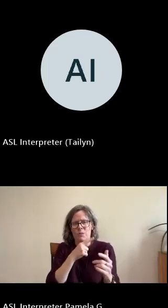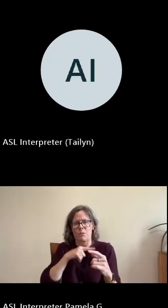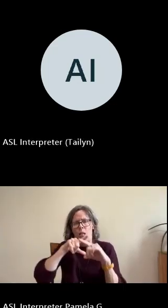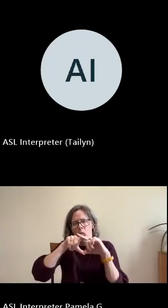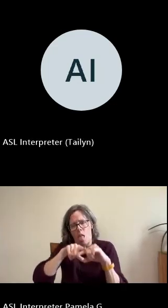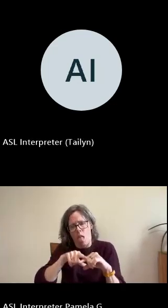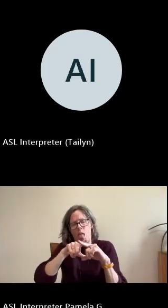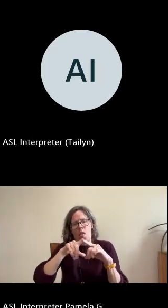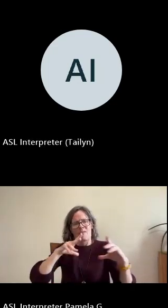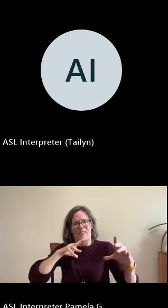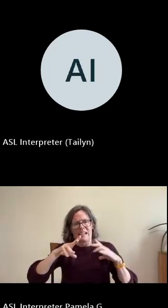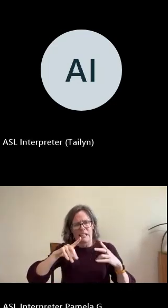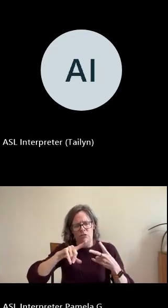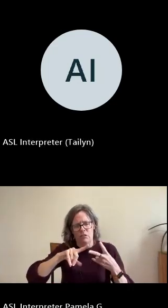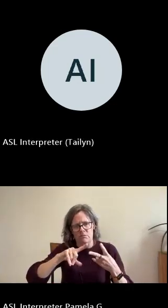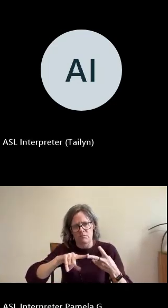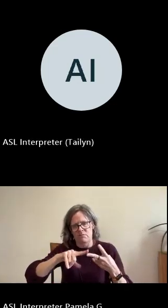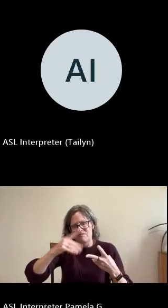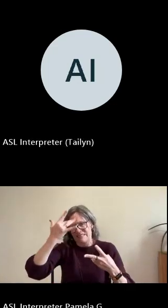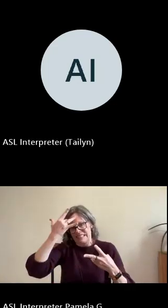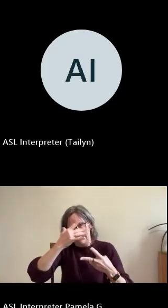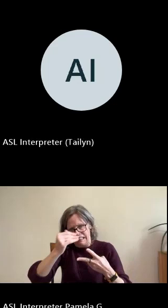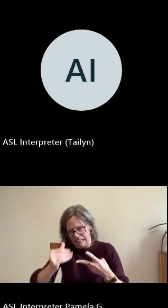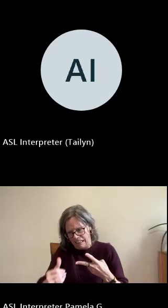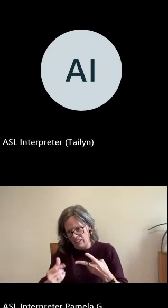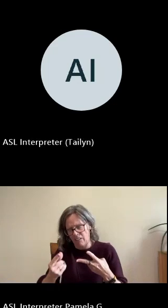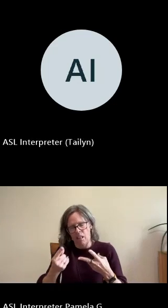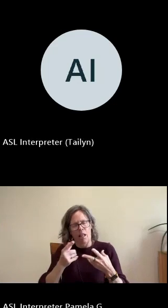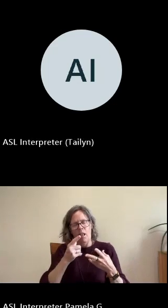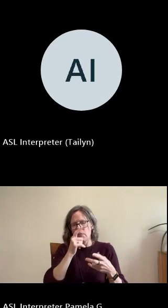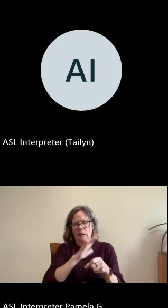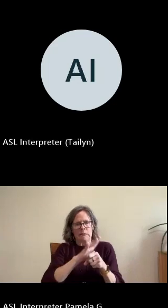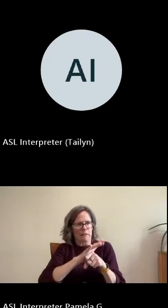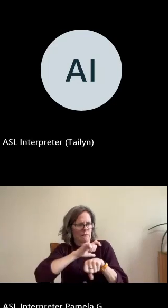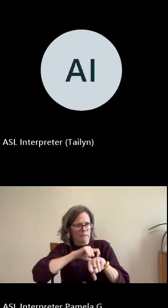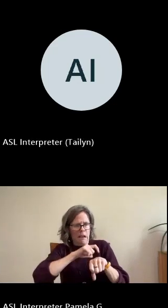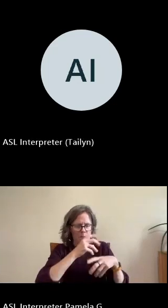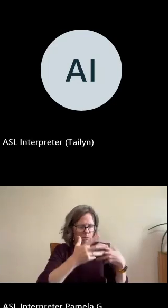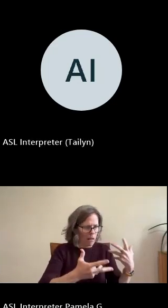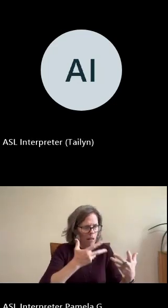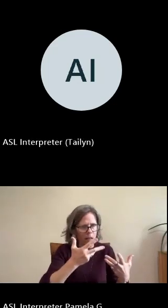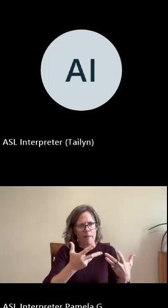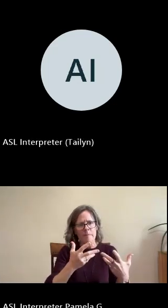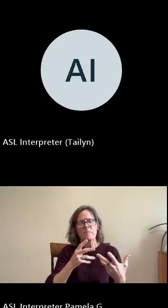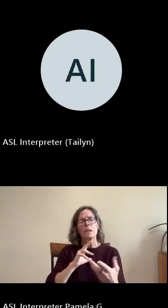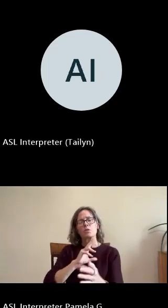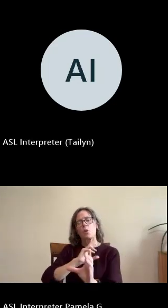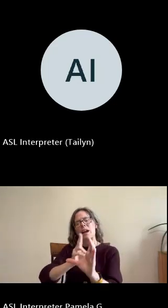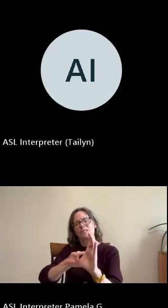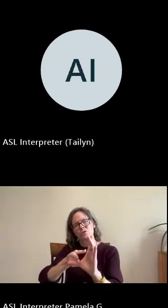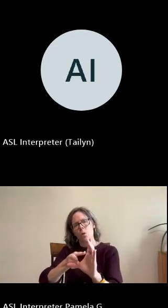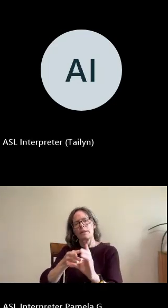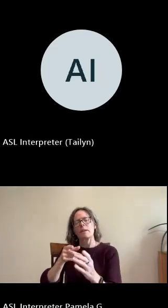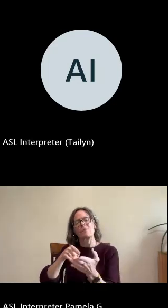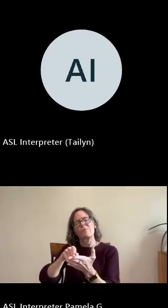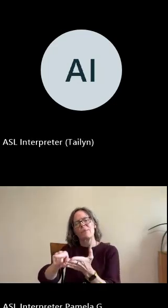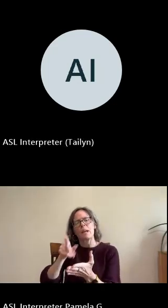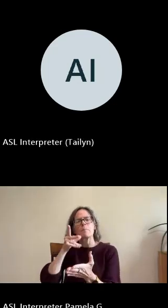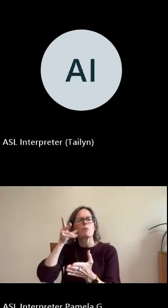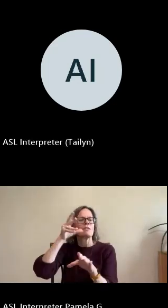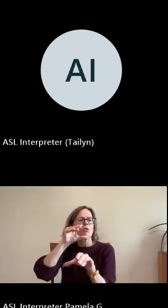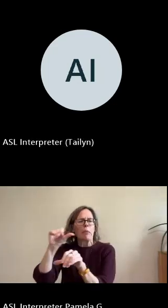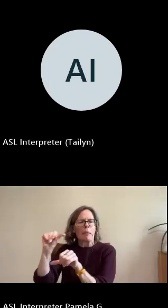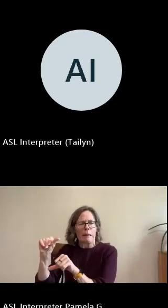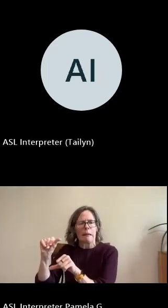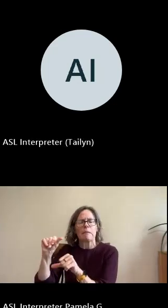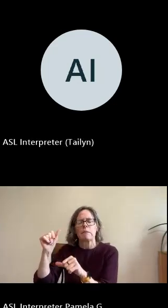FMLA. And I joined the MAPE Paid Parental Leave campaign with many others, a